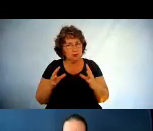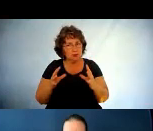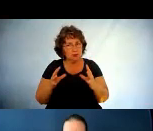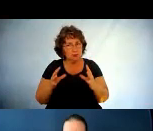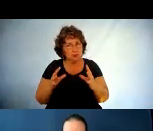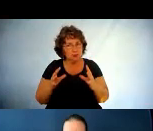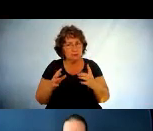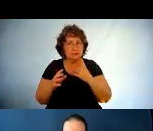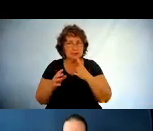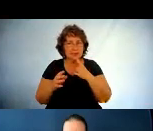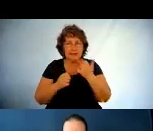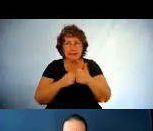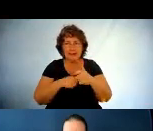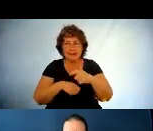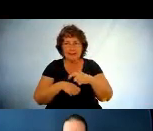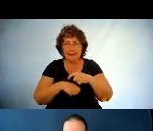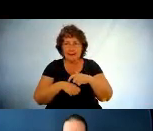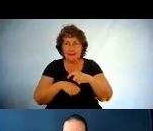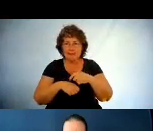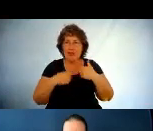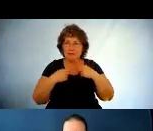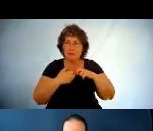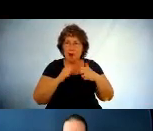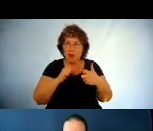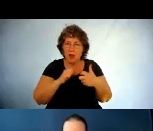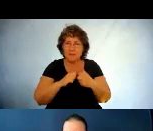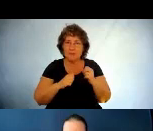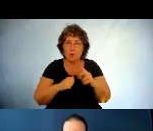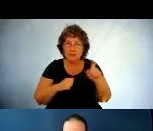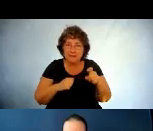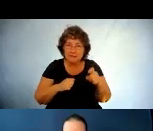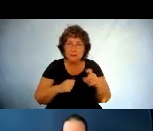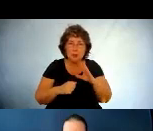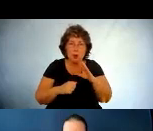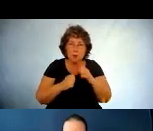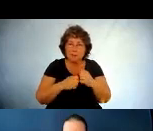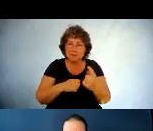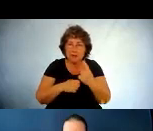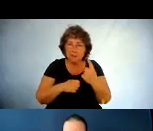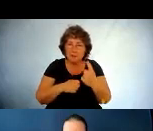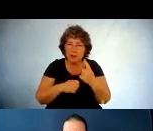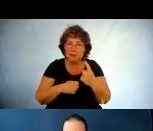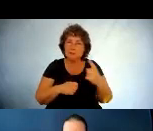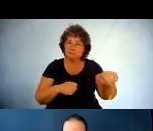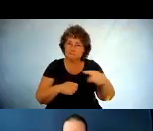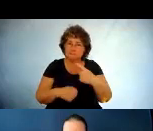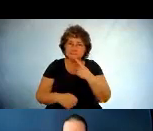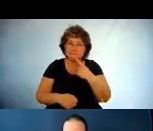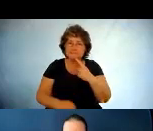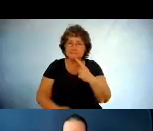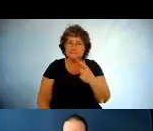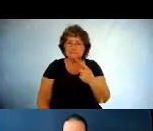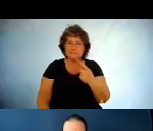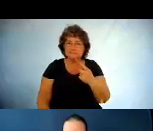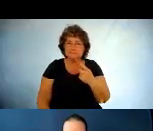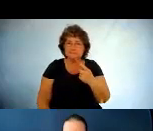every time I have a problem or need to talk to people, them say, okay, let's